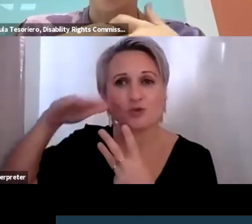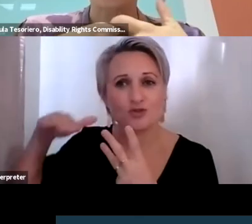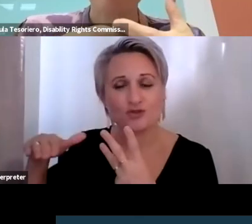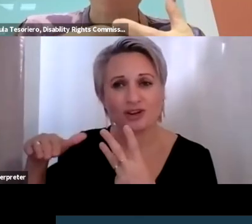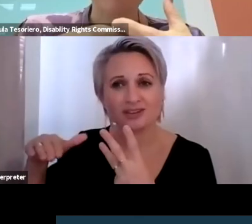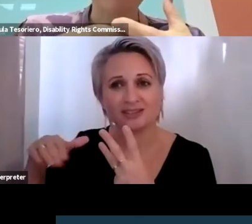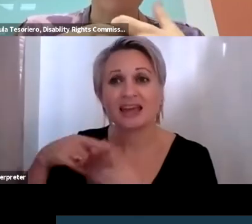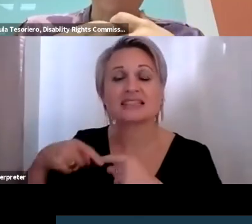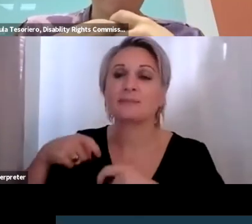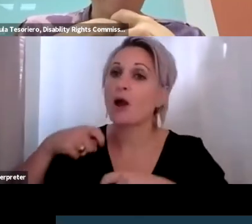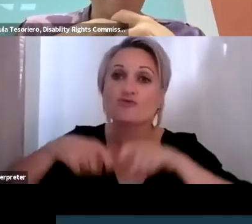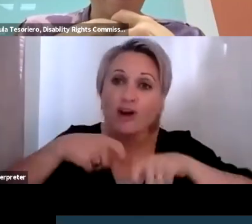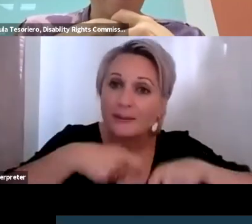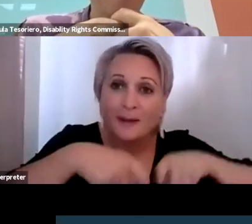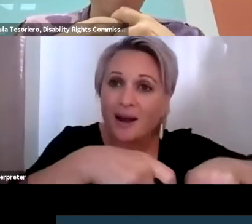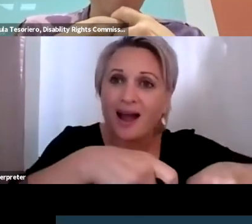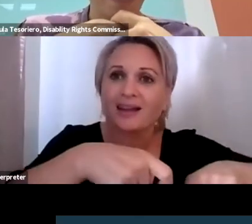about riding my bike